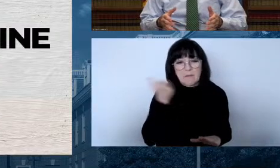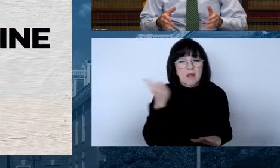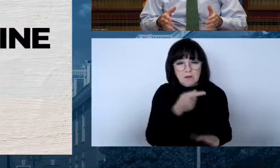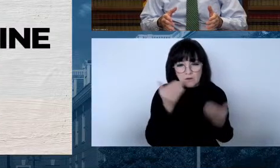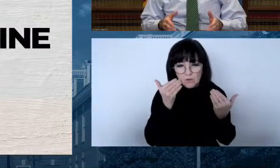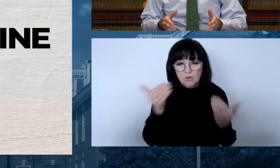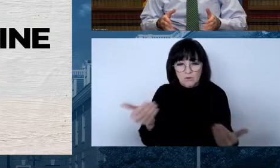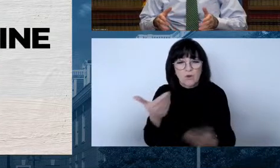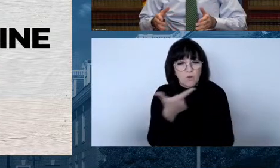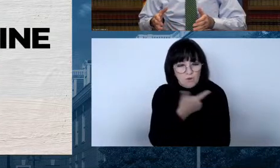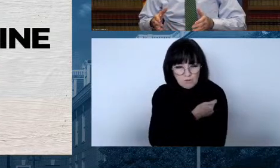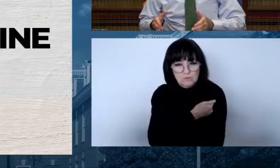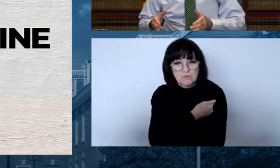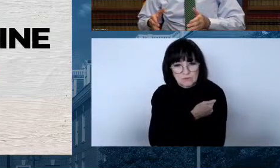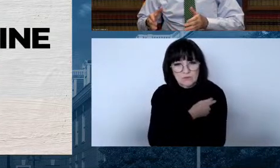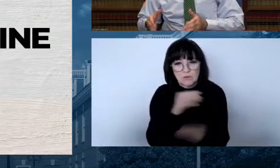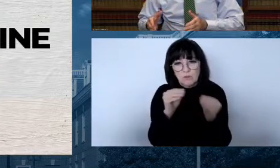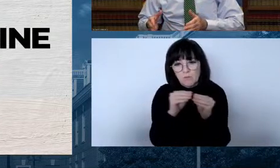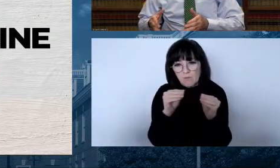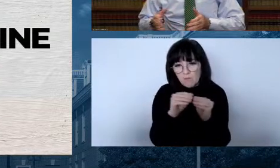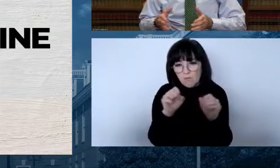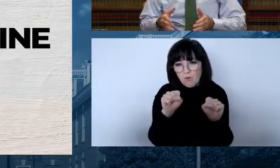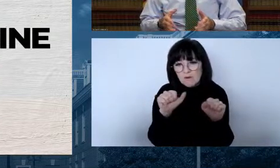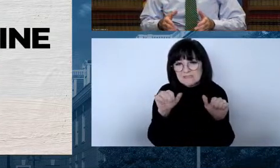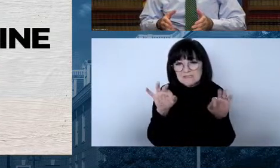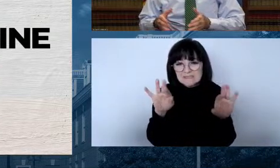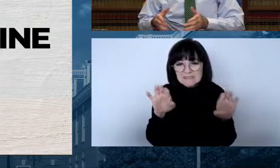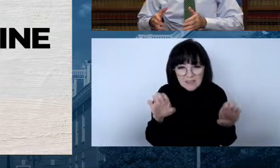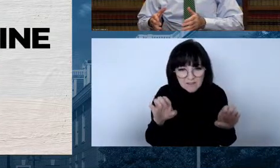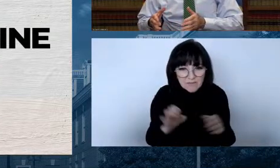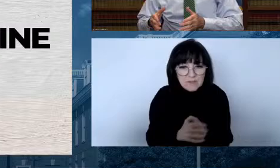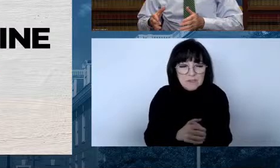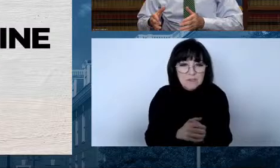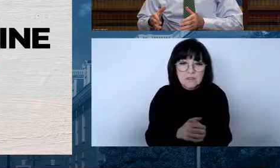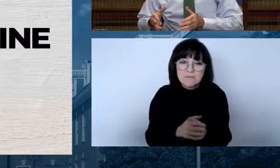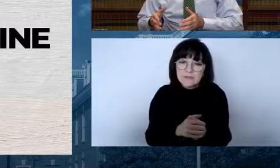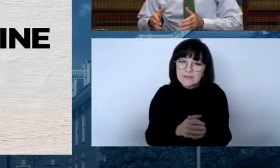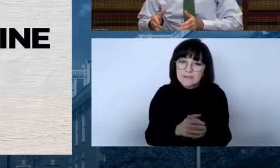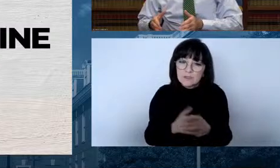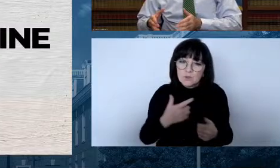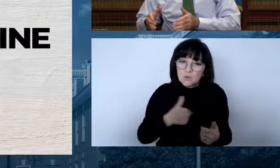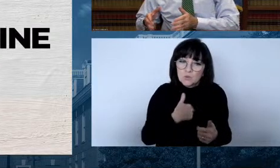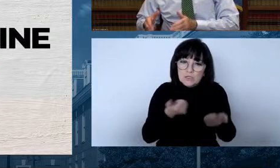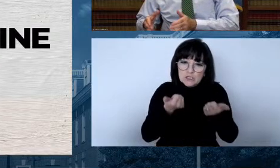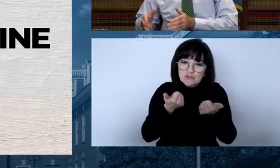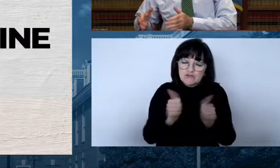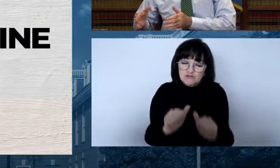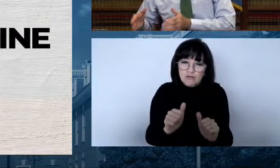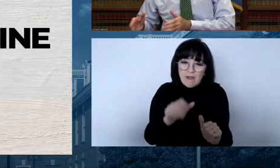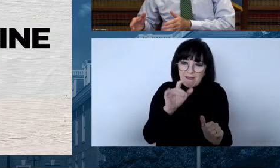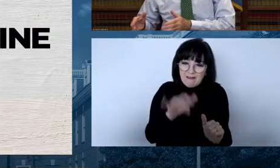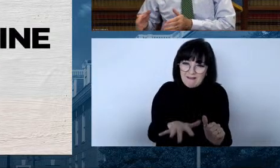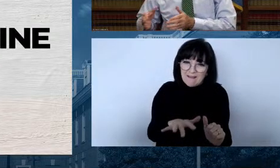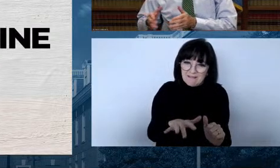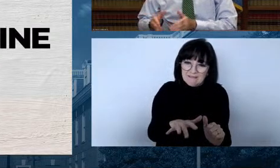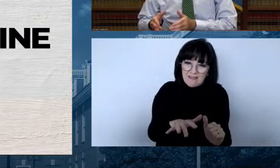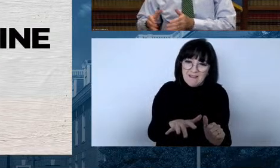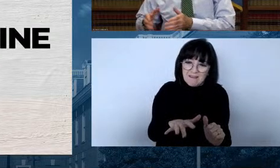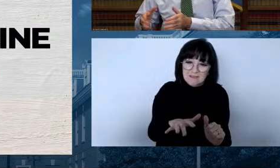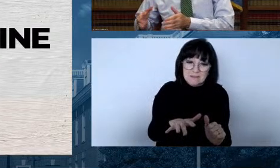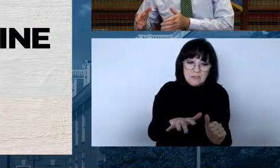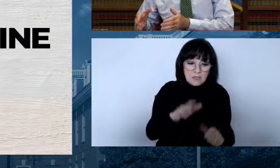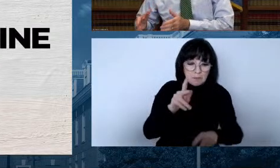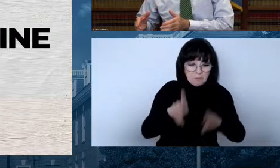it's that trying to stop that process of transmission of the virus from one person to the next, from